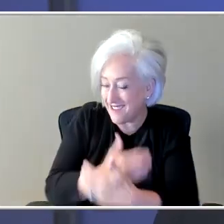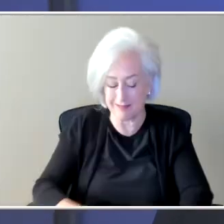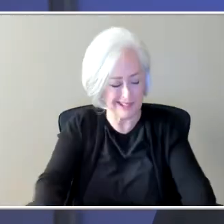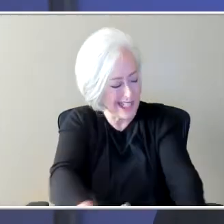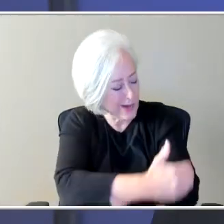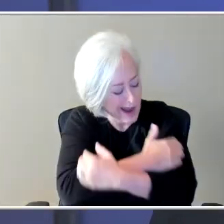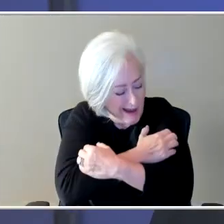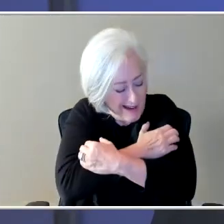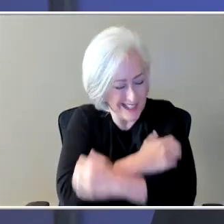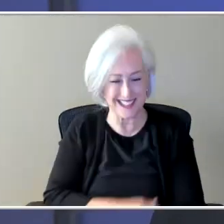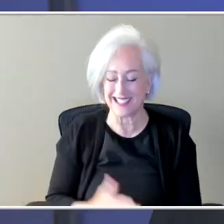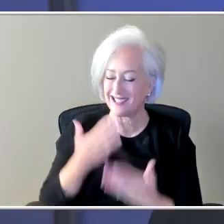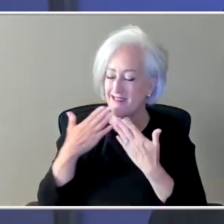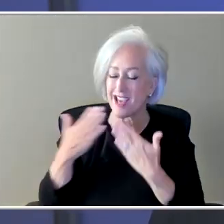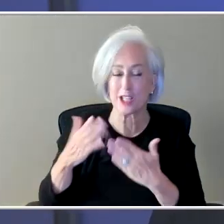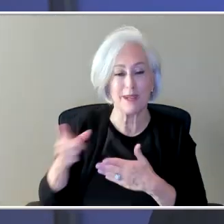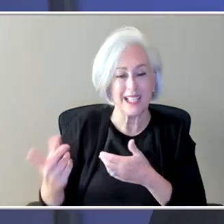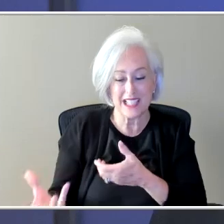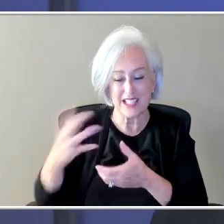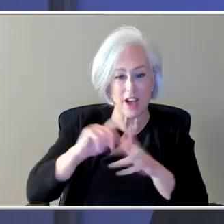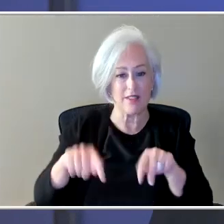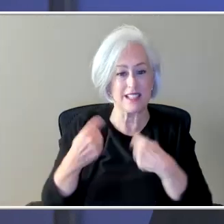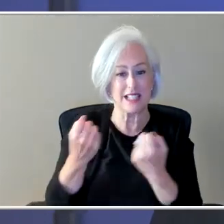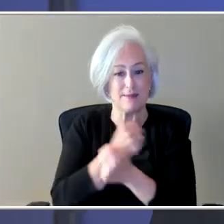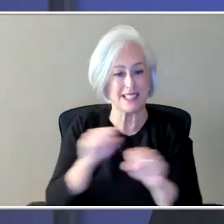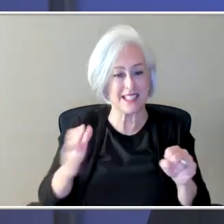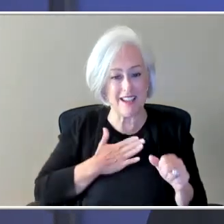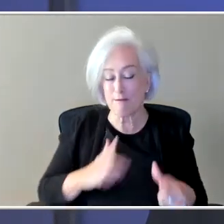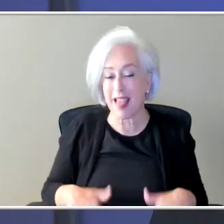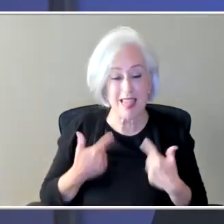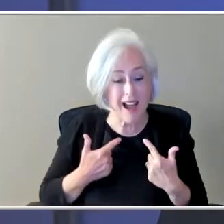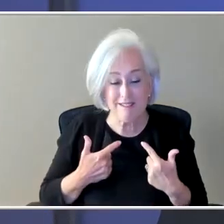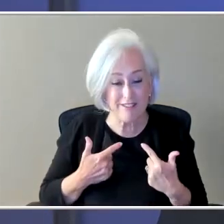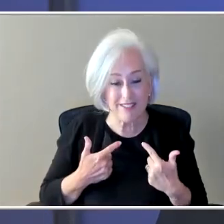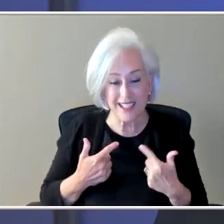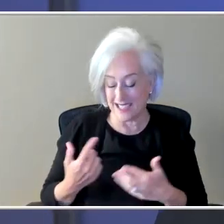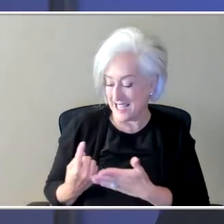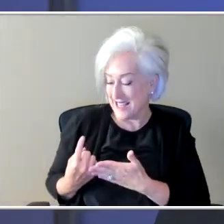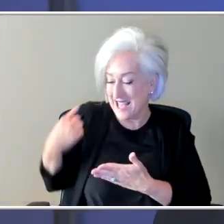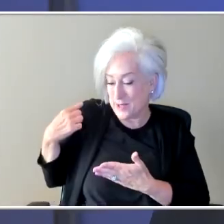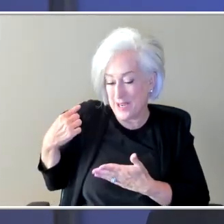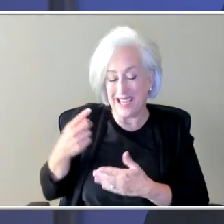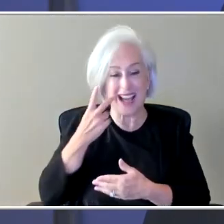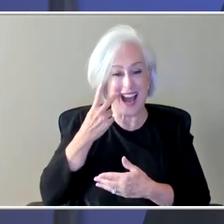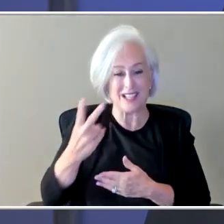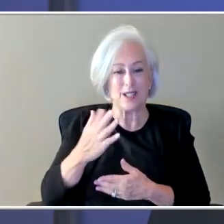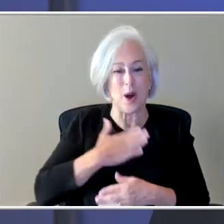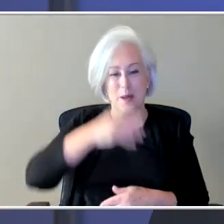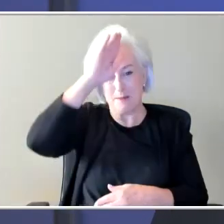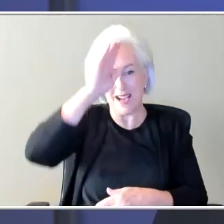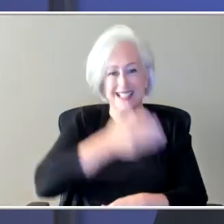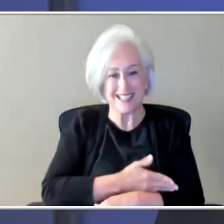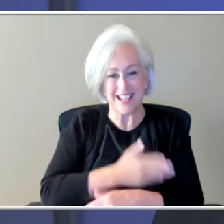him because he's part of that team that helped save my life. I mean, this past week I got to watch my son graduate, get his diploma.